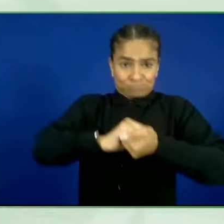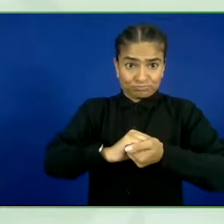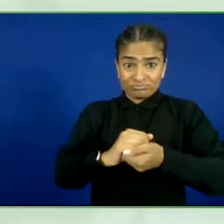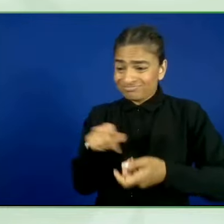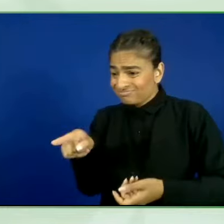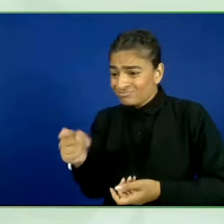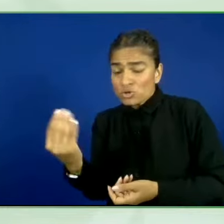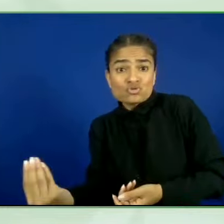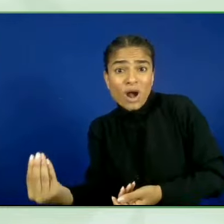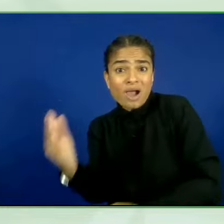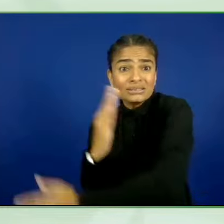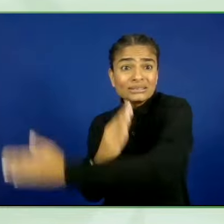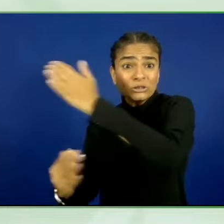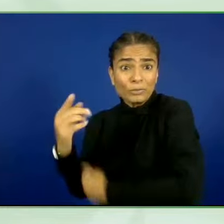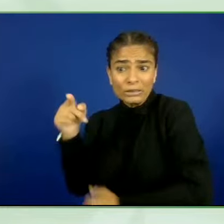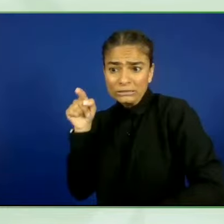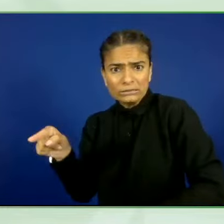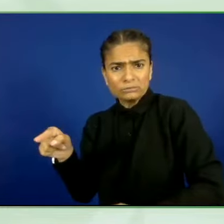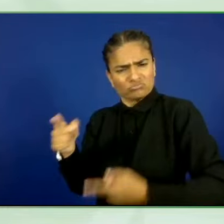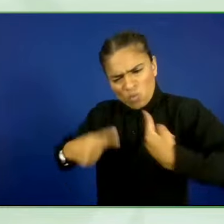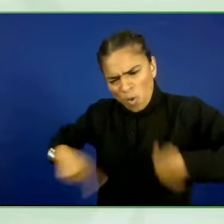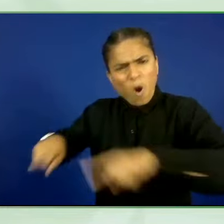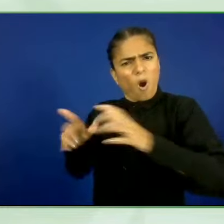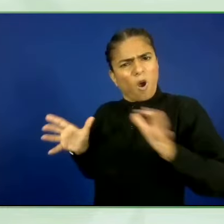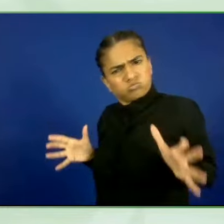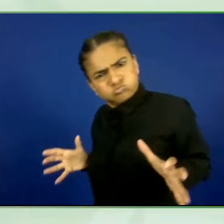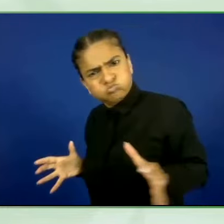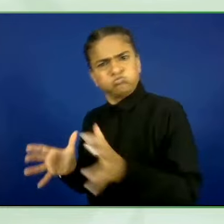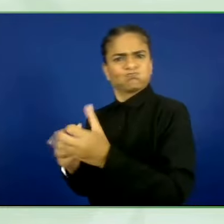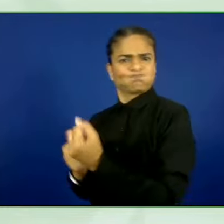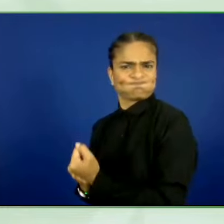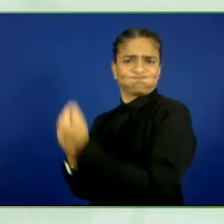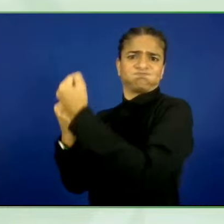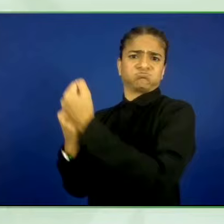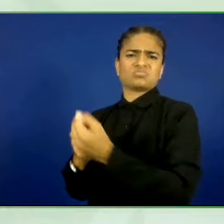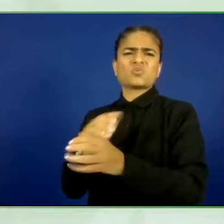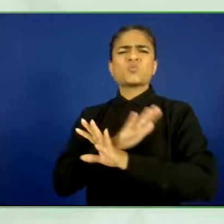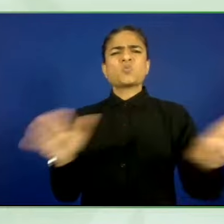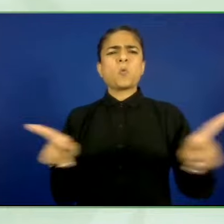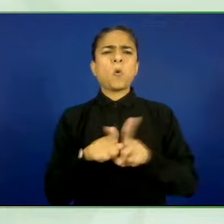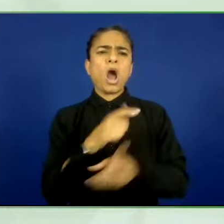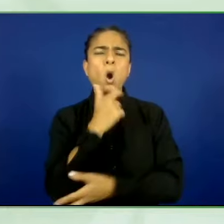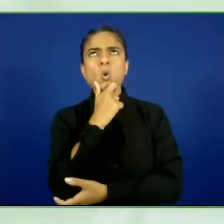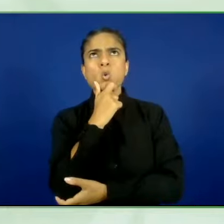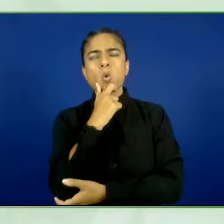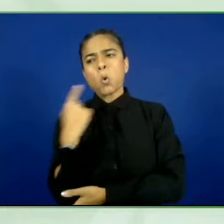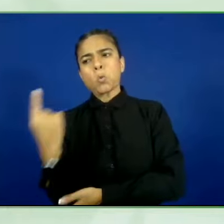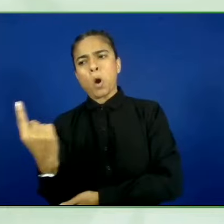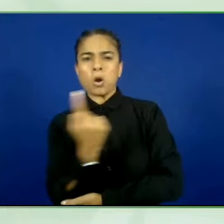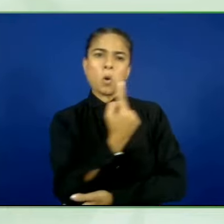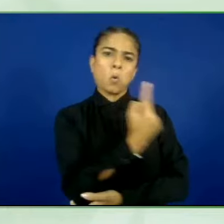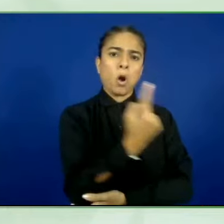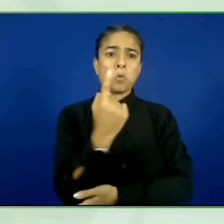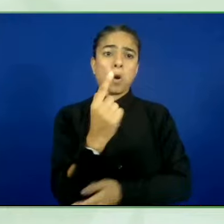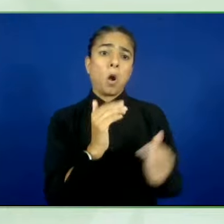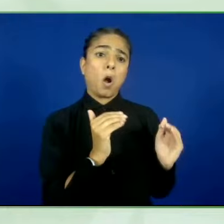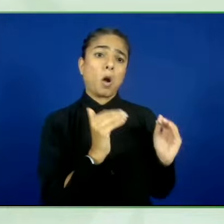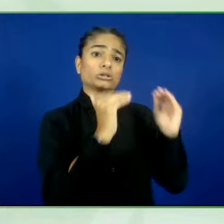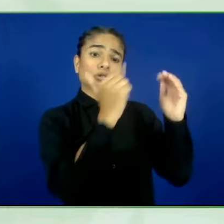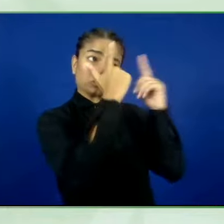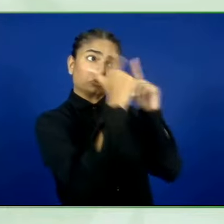supported. And it shouldn't be like an individual or an organizational effort, but all of us, we should hold hands together.